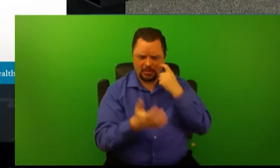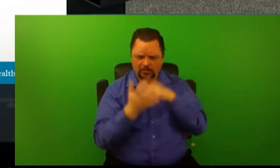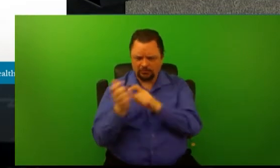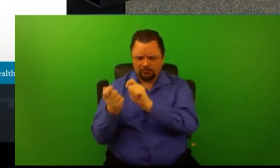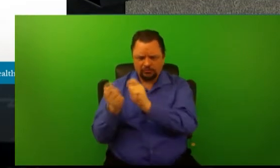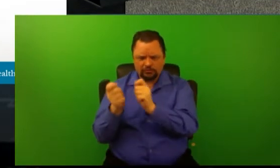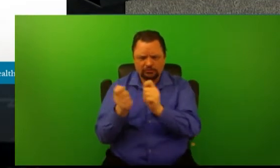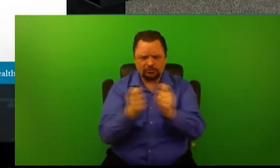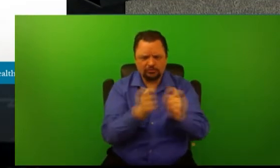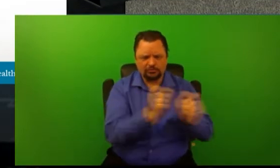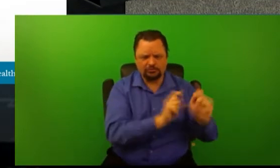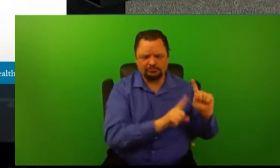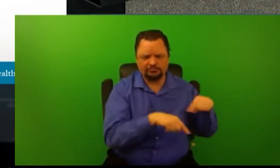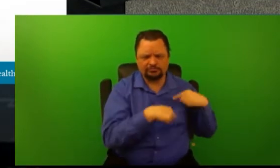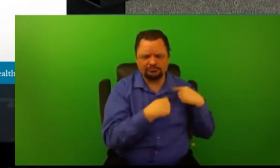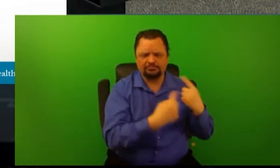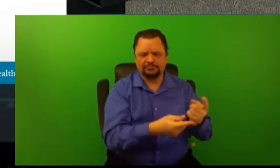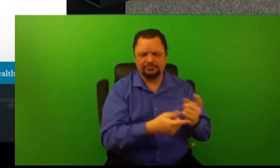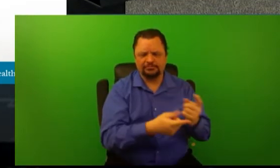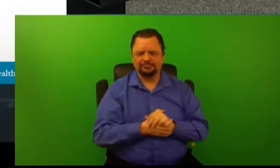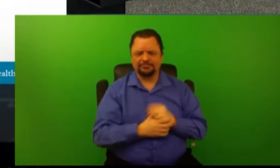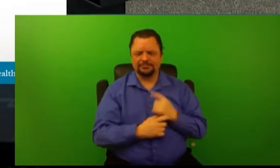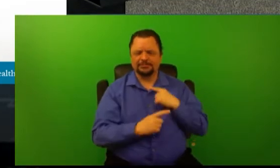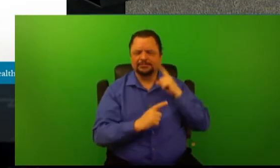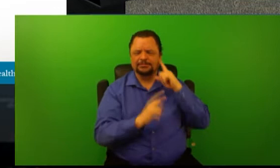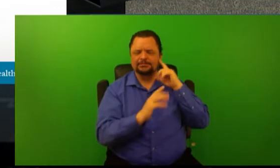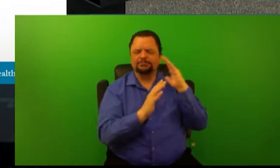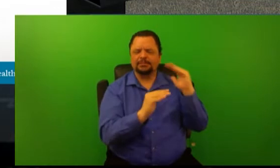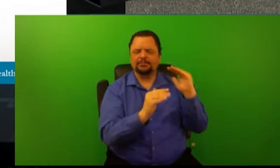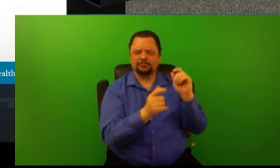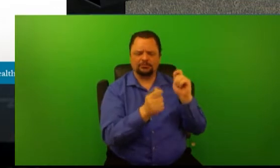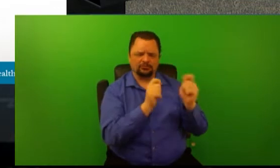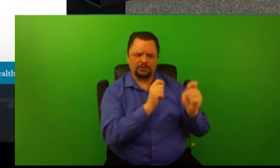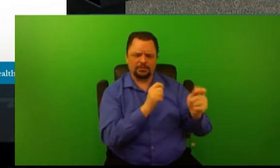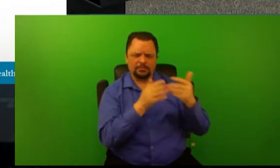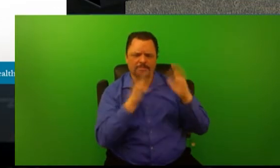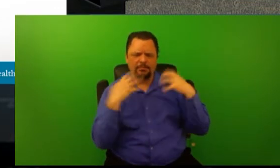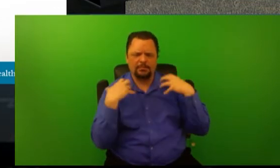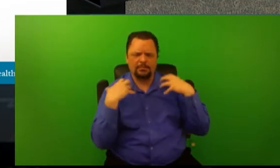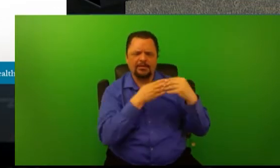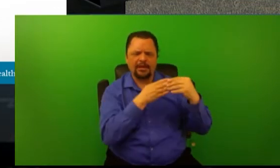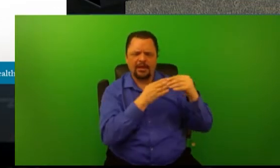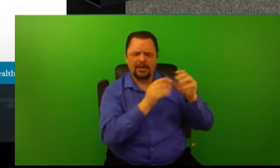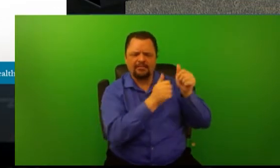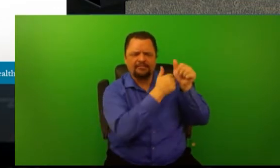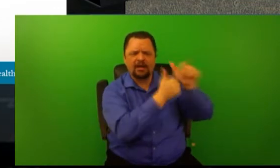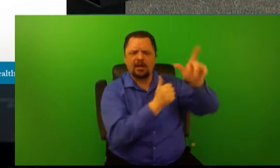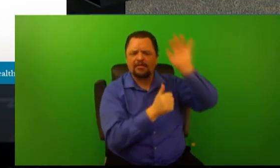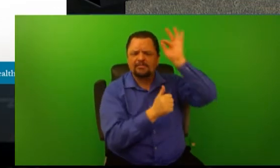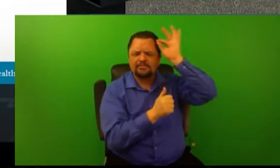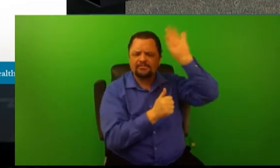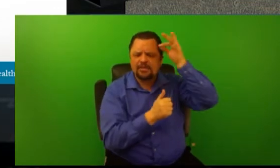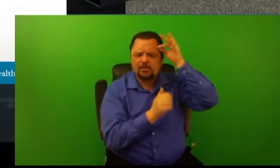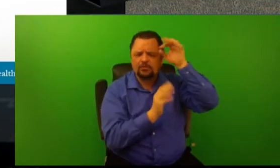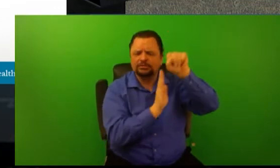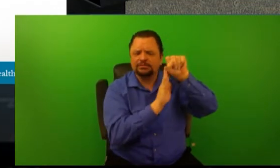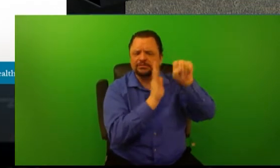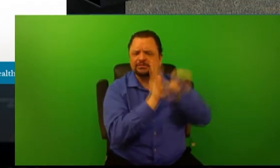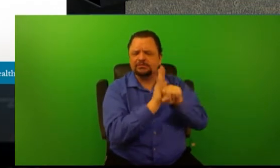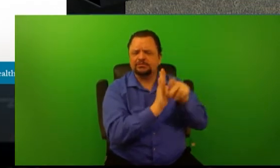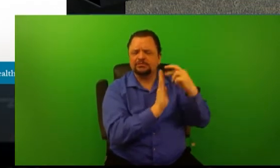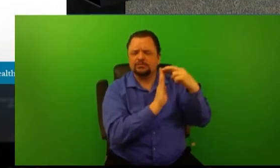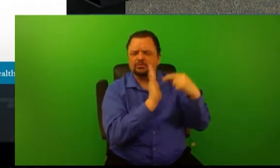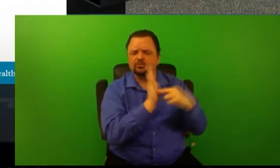additional changes in public health guidance that will be coming from federal and state partners. We currently have high levels of